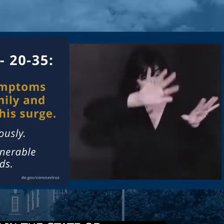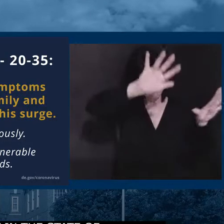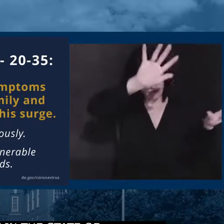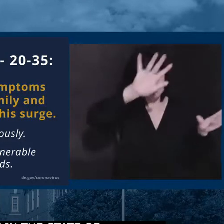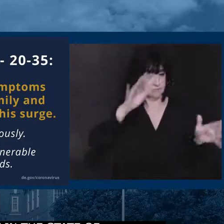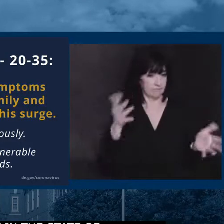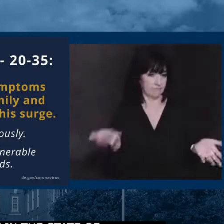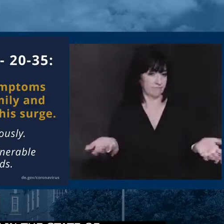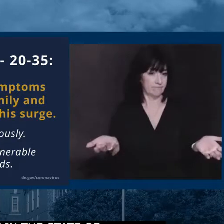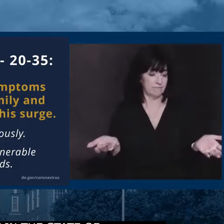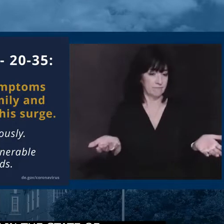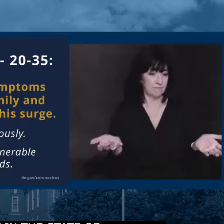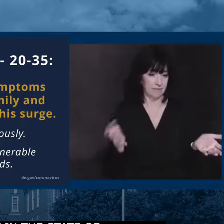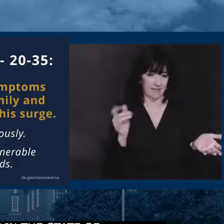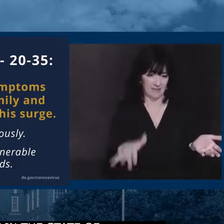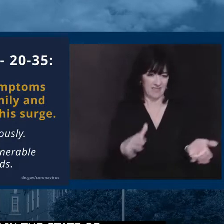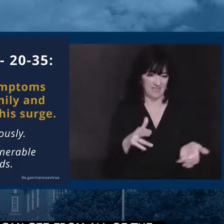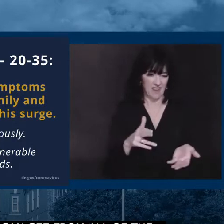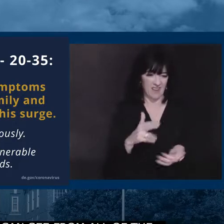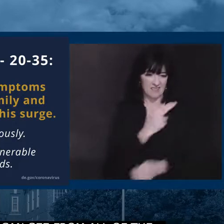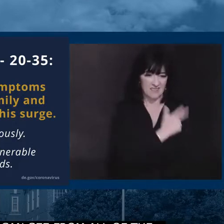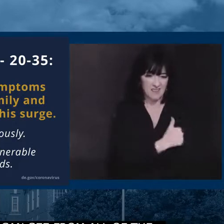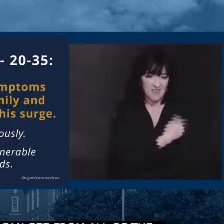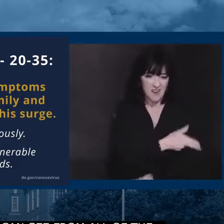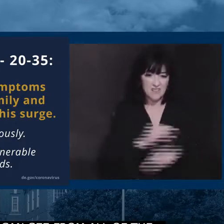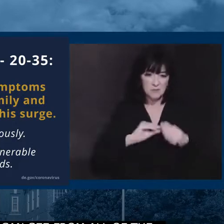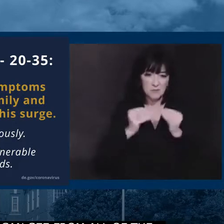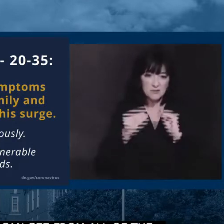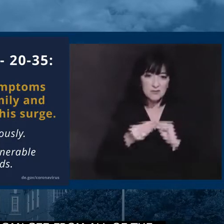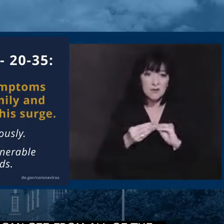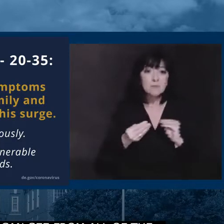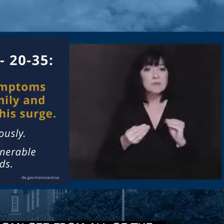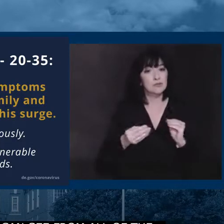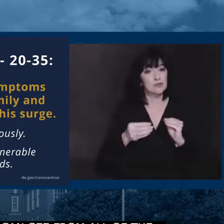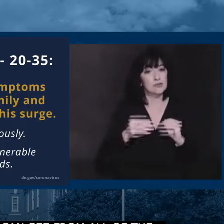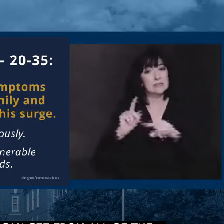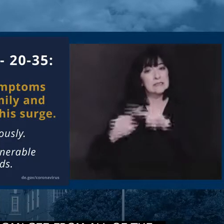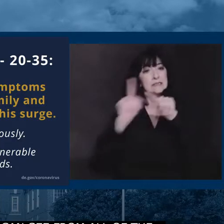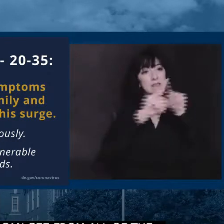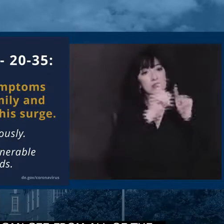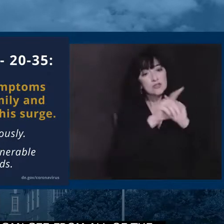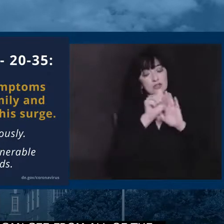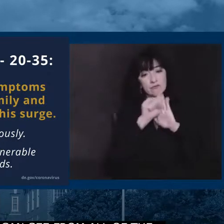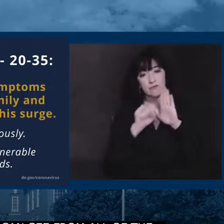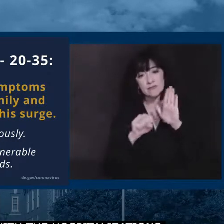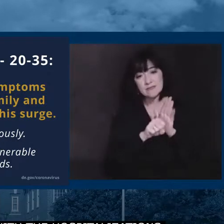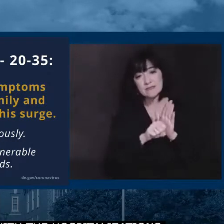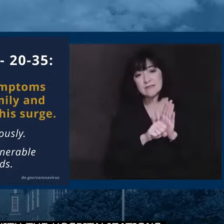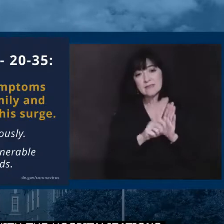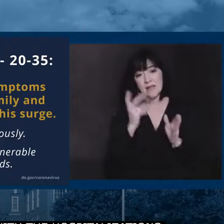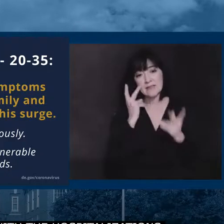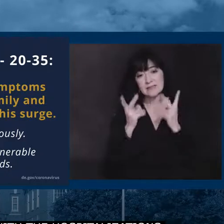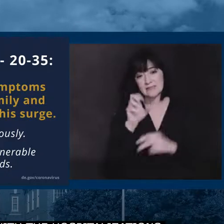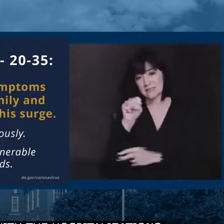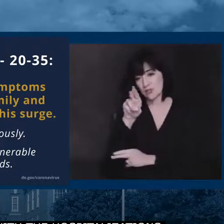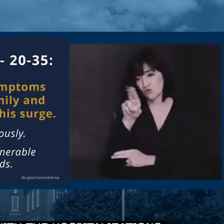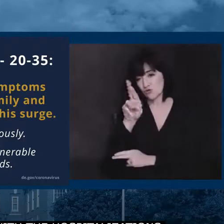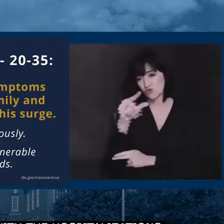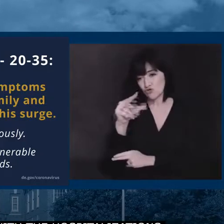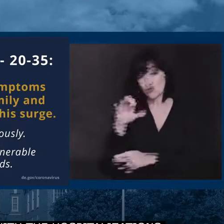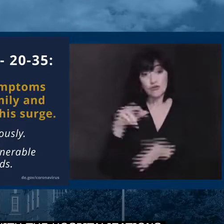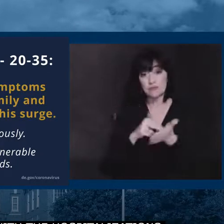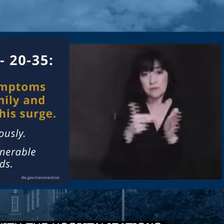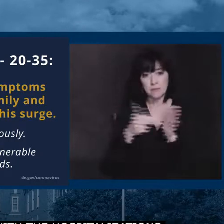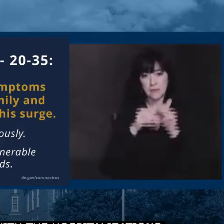ago. With the hospitalizations and the surge happening in states across our country. So those of you who are in this category